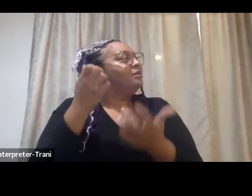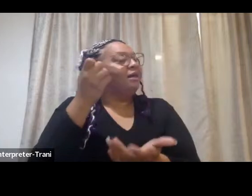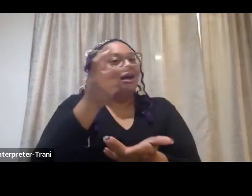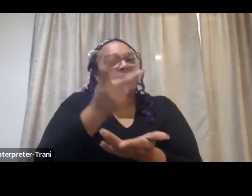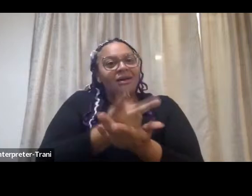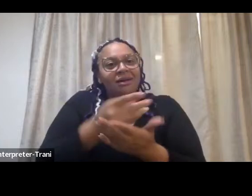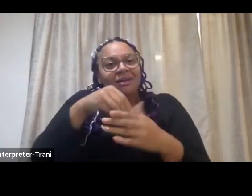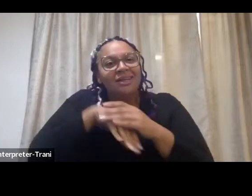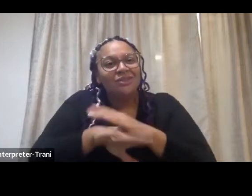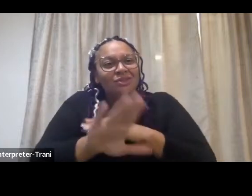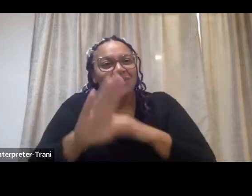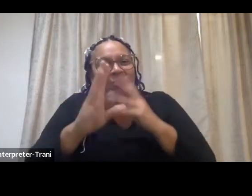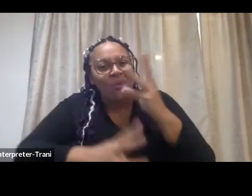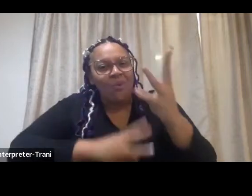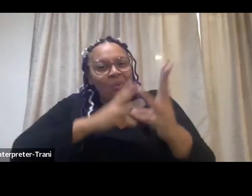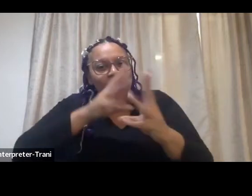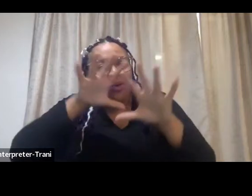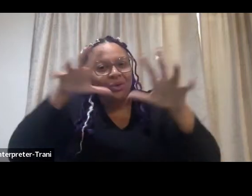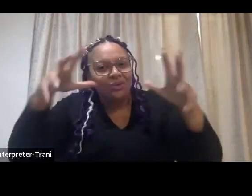world.